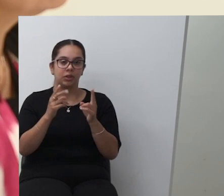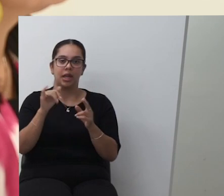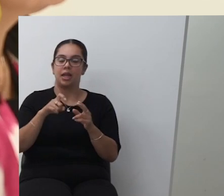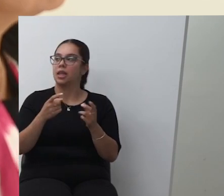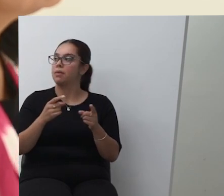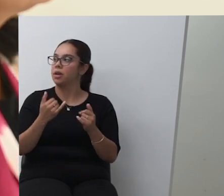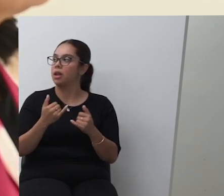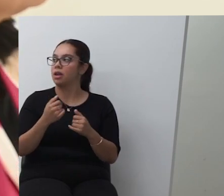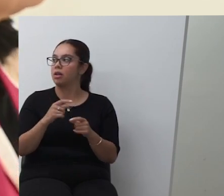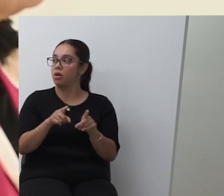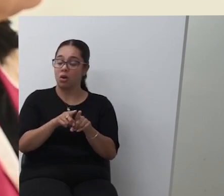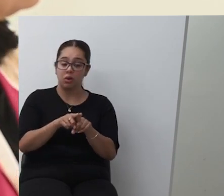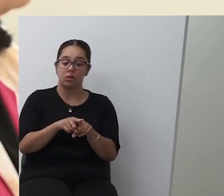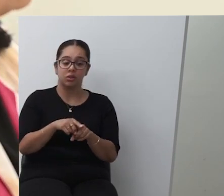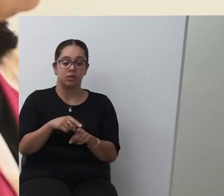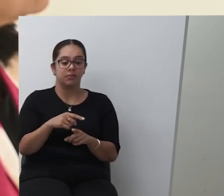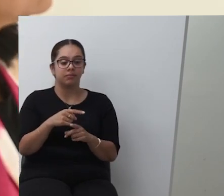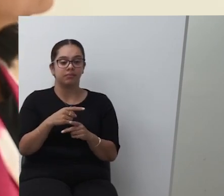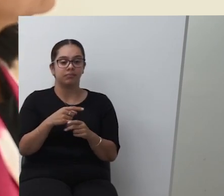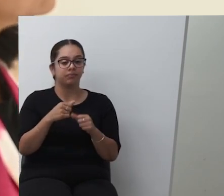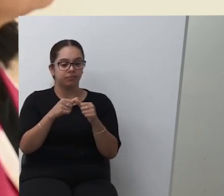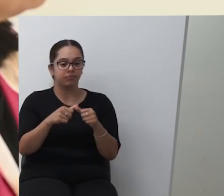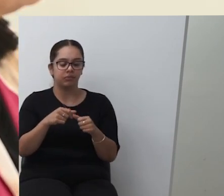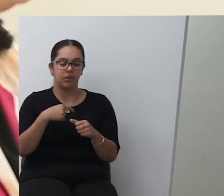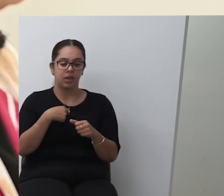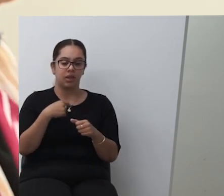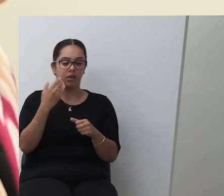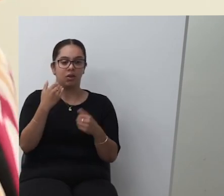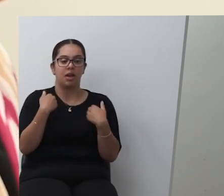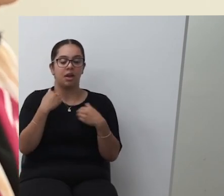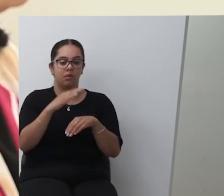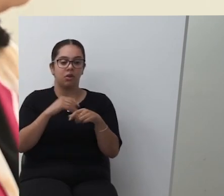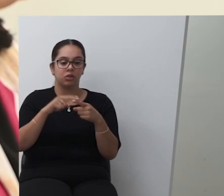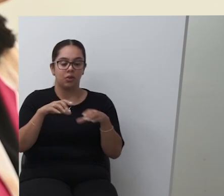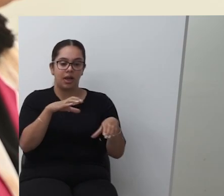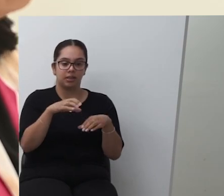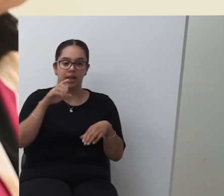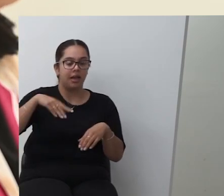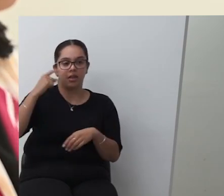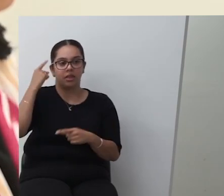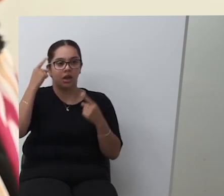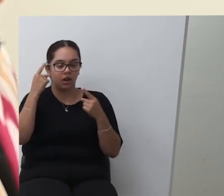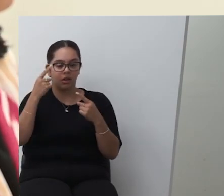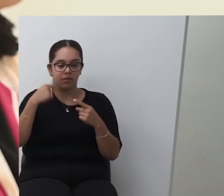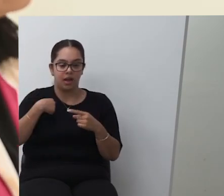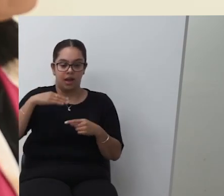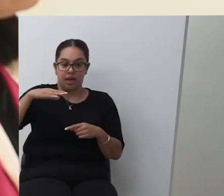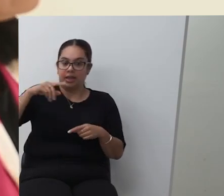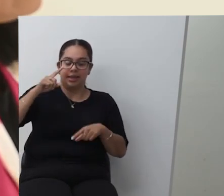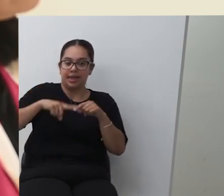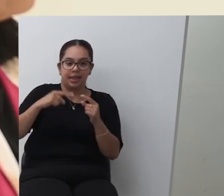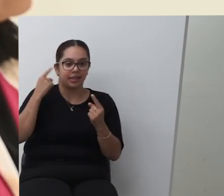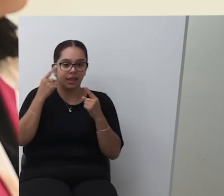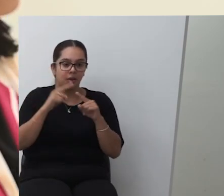And also, you know, in keeping with this, there's probably calls to action that have not even been thought of, that I could not think about,